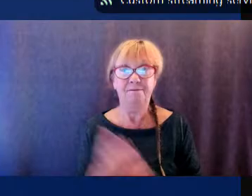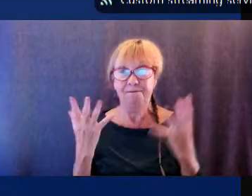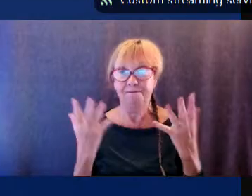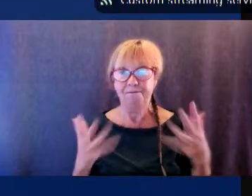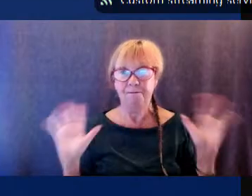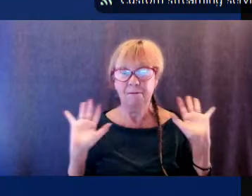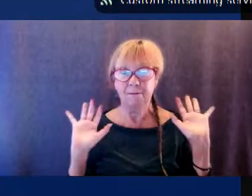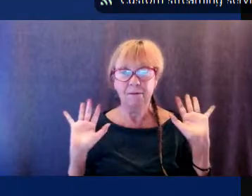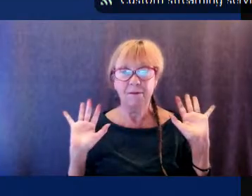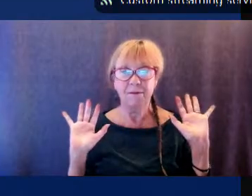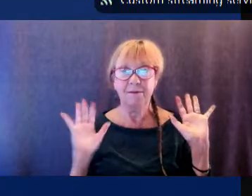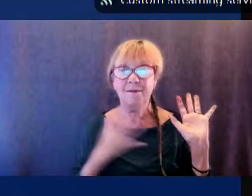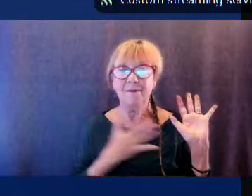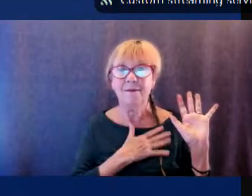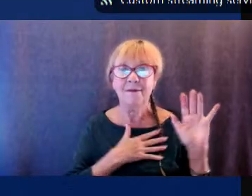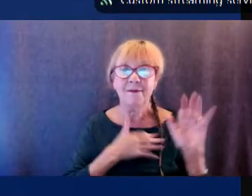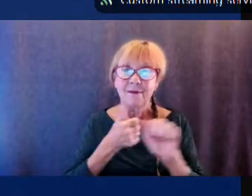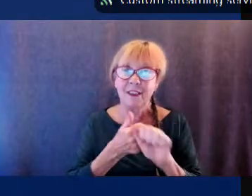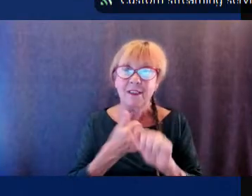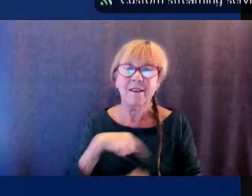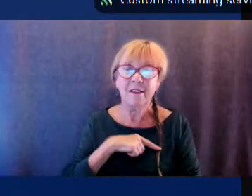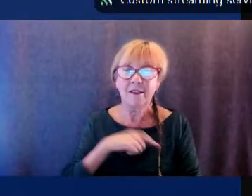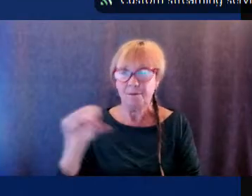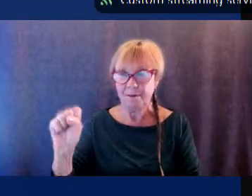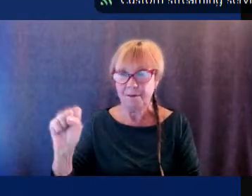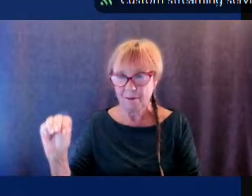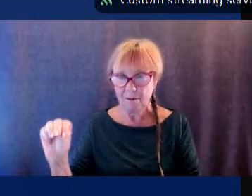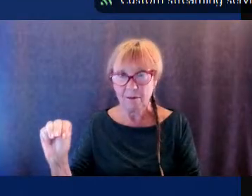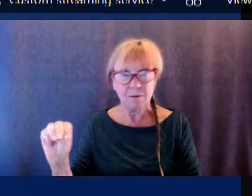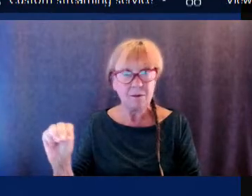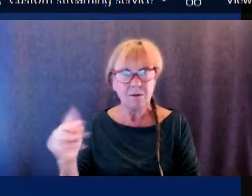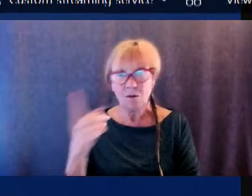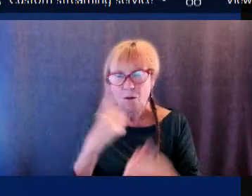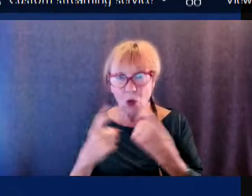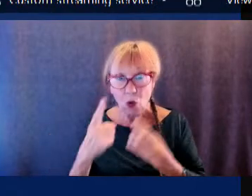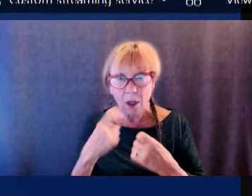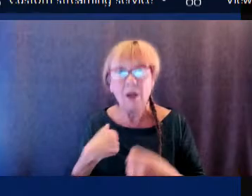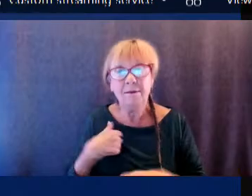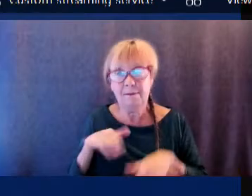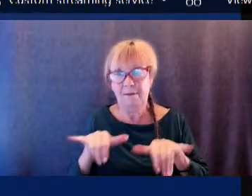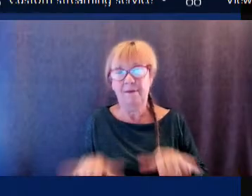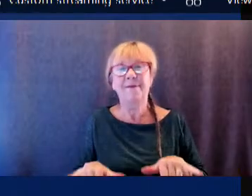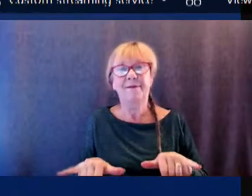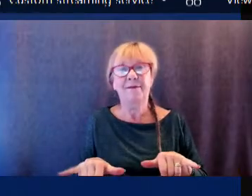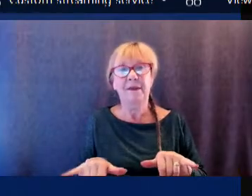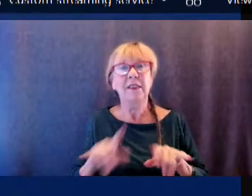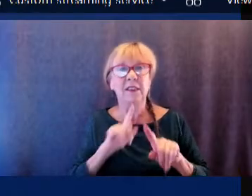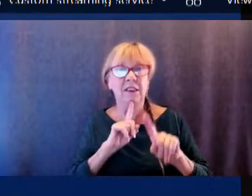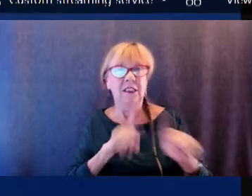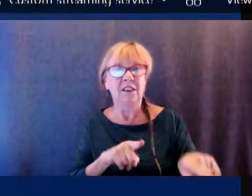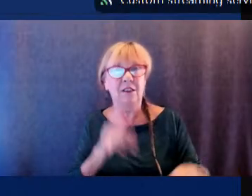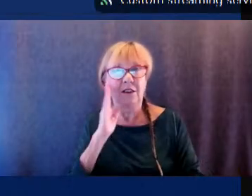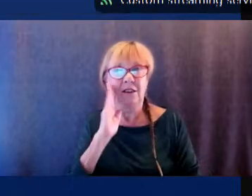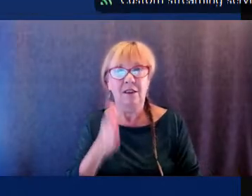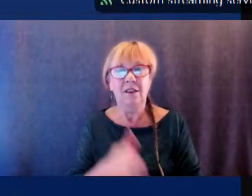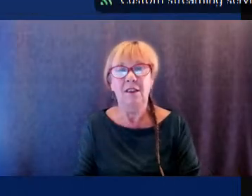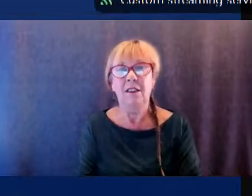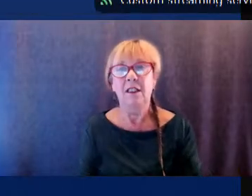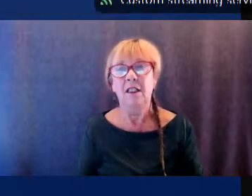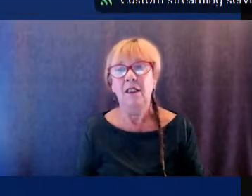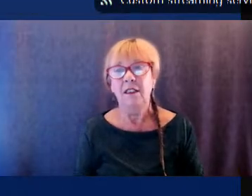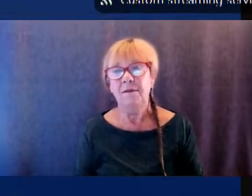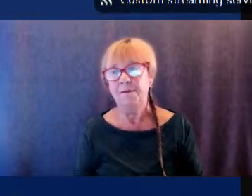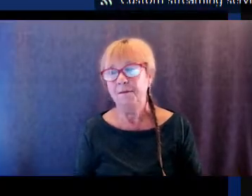So please follow us on social media. And if there's any questions, I'll stick around and I'll be happy to answer them. Thank you.